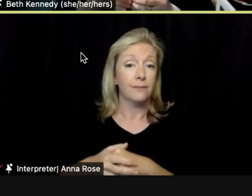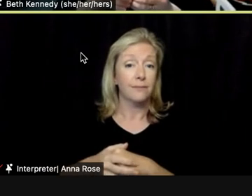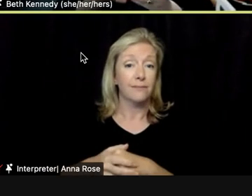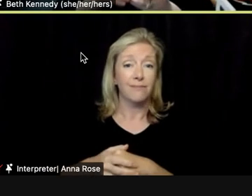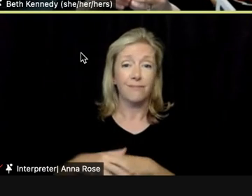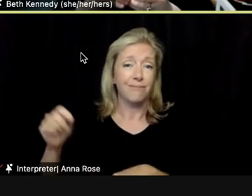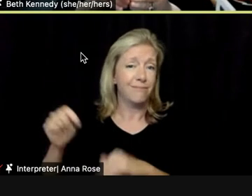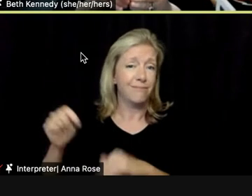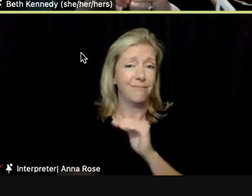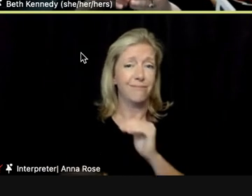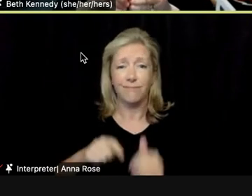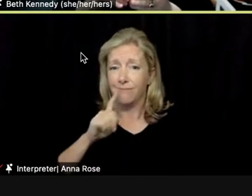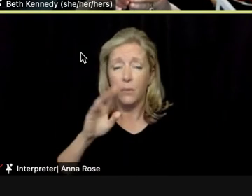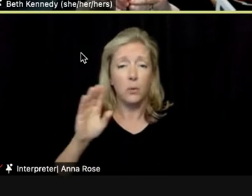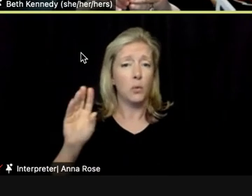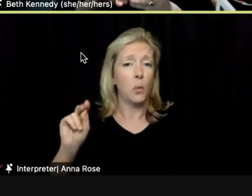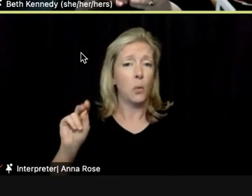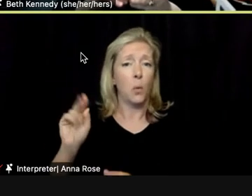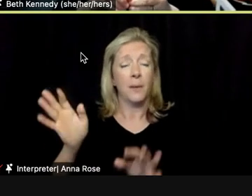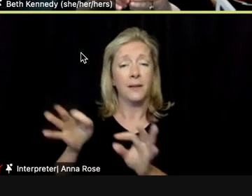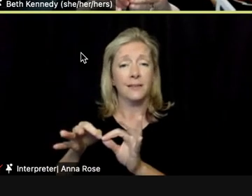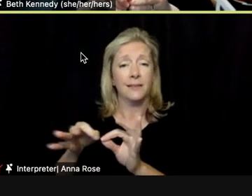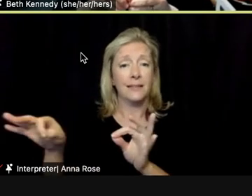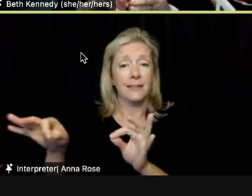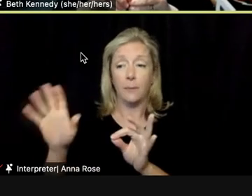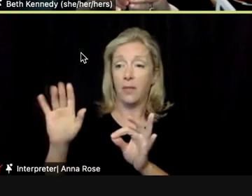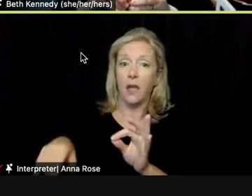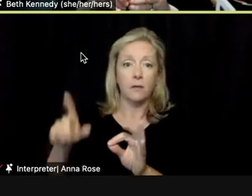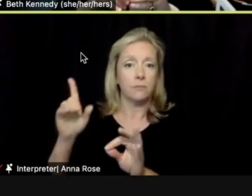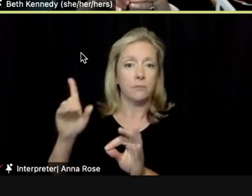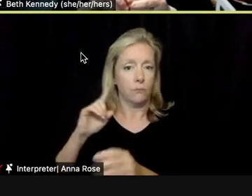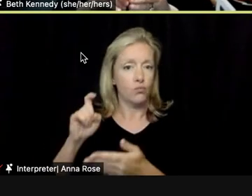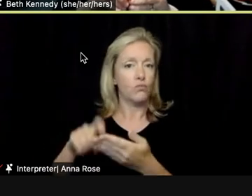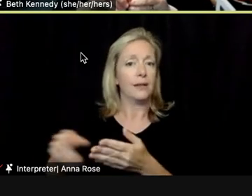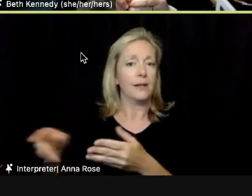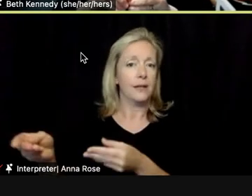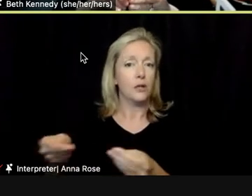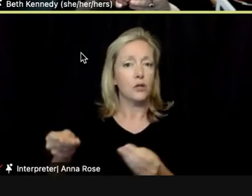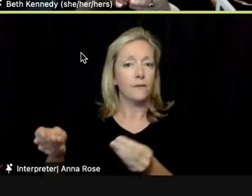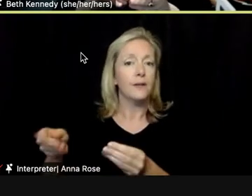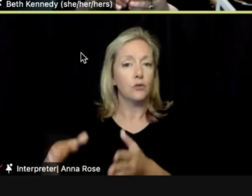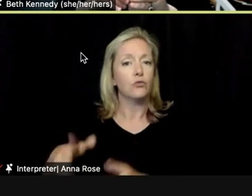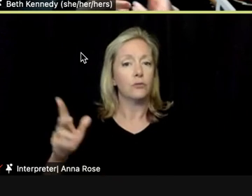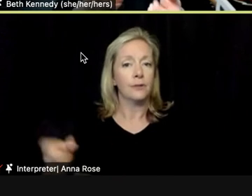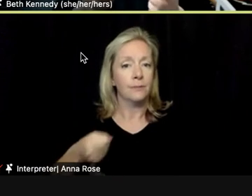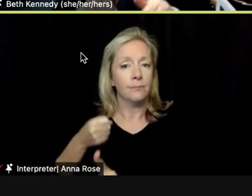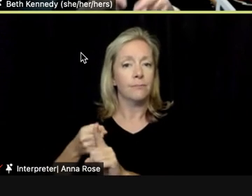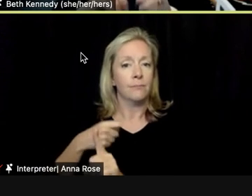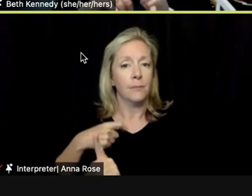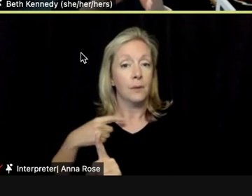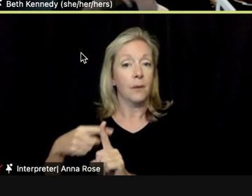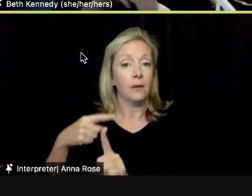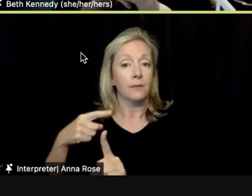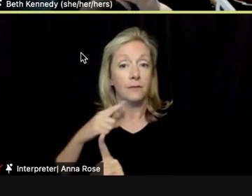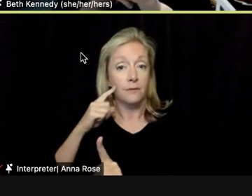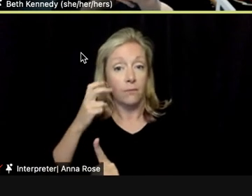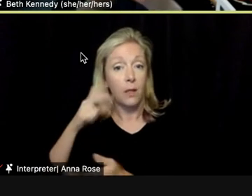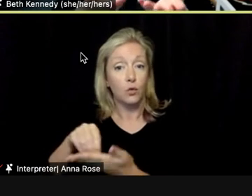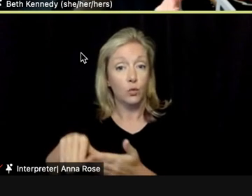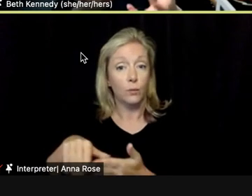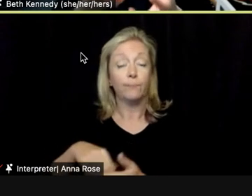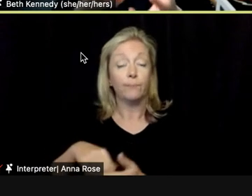a nod to the fact that interveners make a difference for kids who are deafblind. Then that